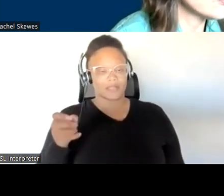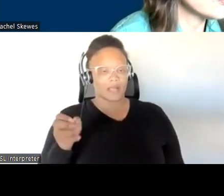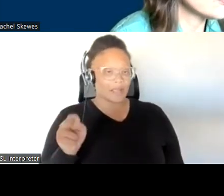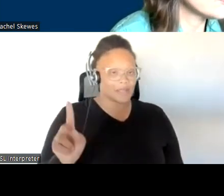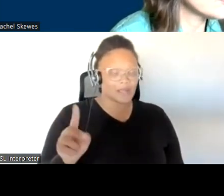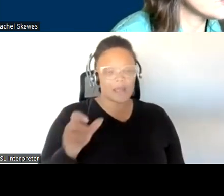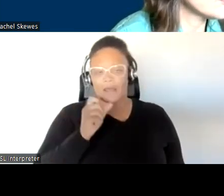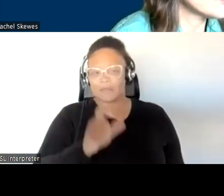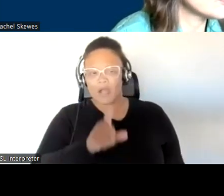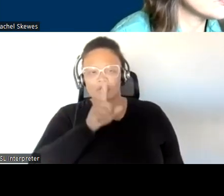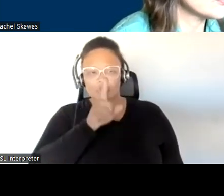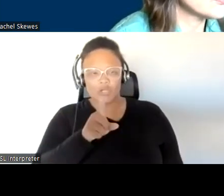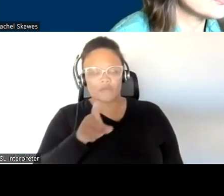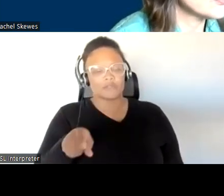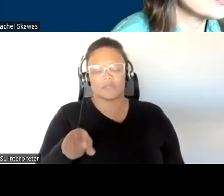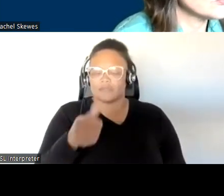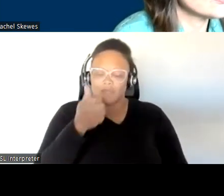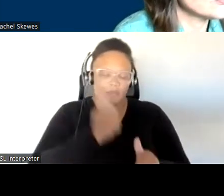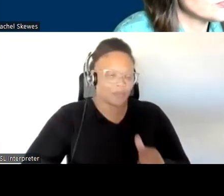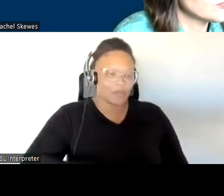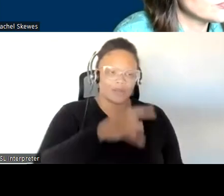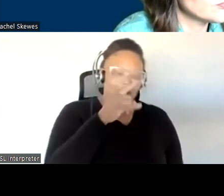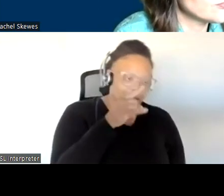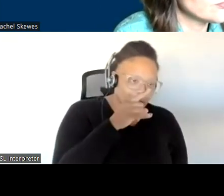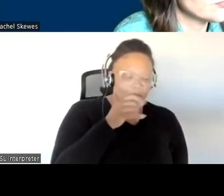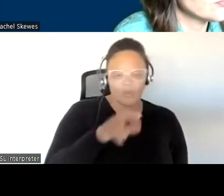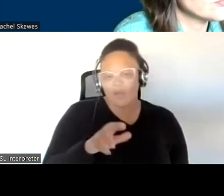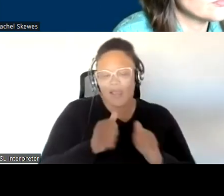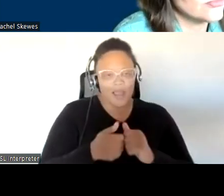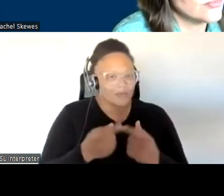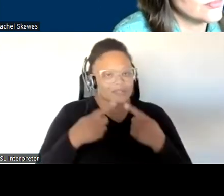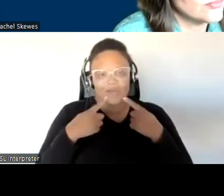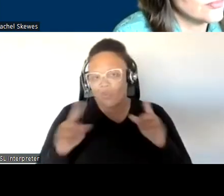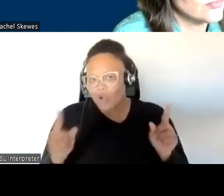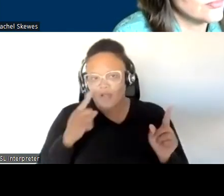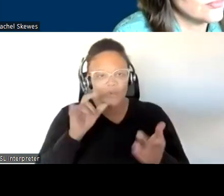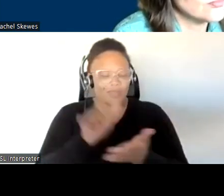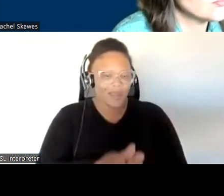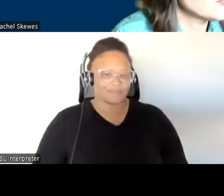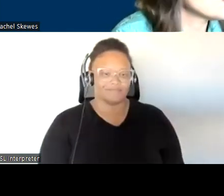if it's supposed to be per kid or how does it work as far as that?